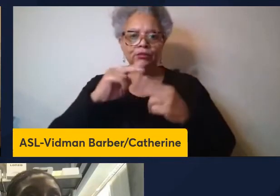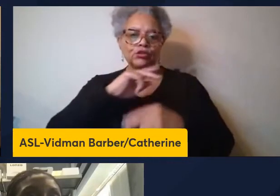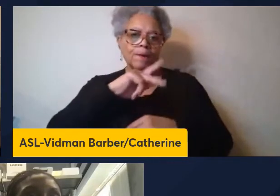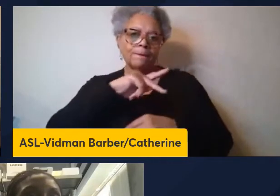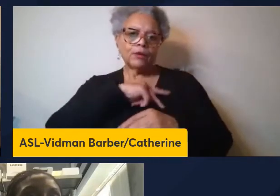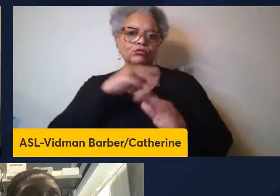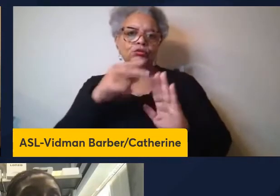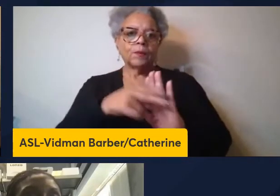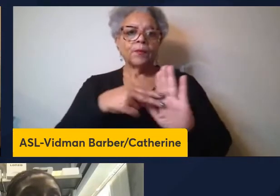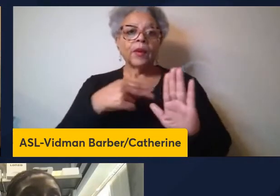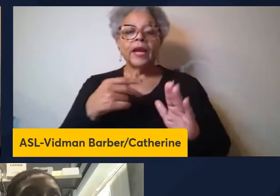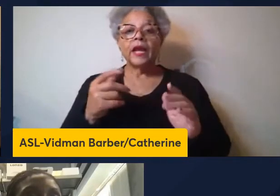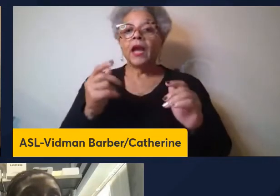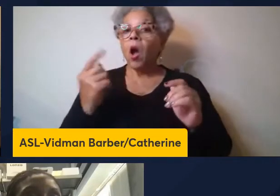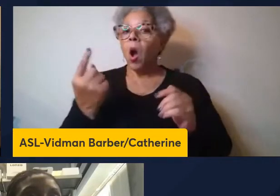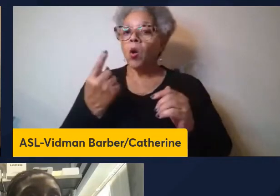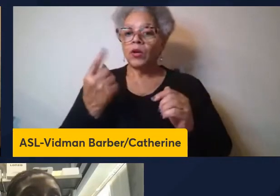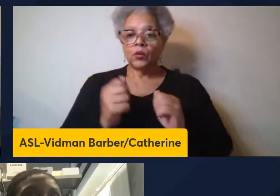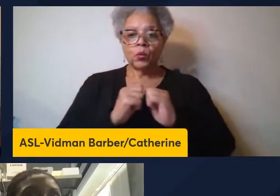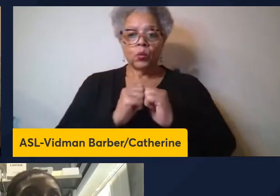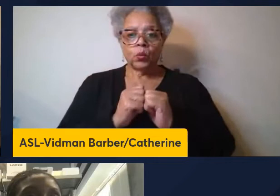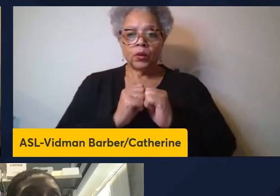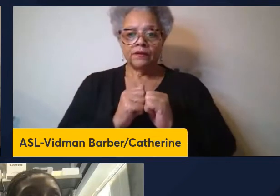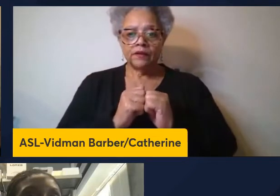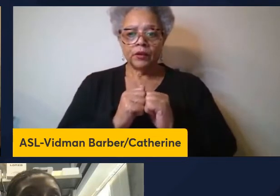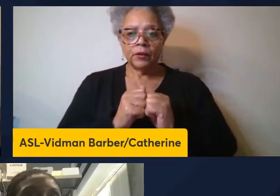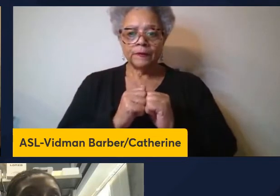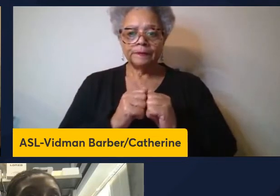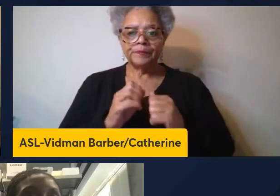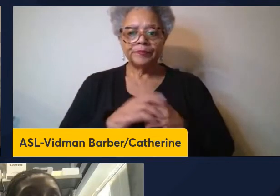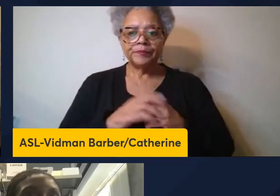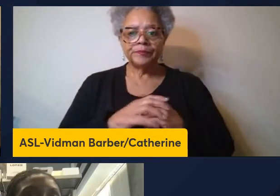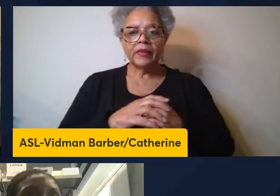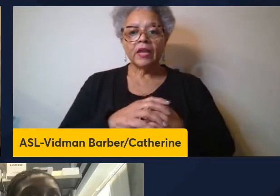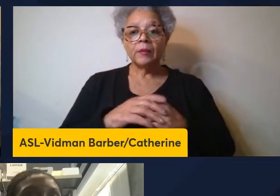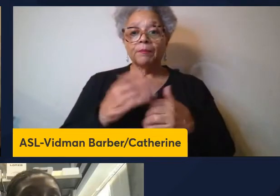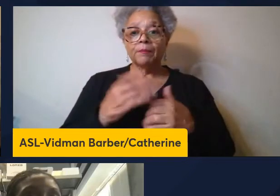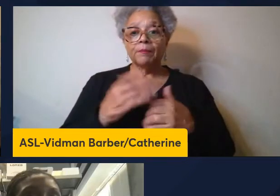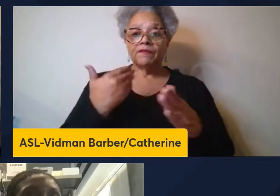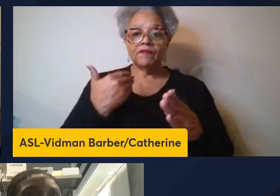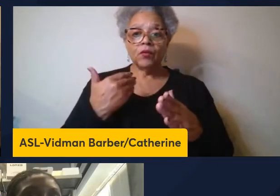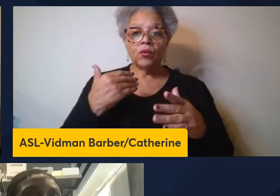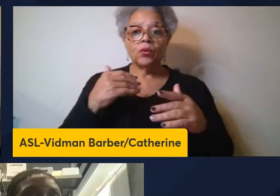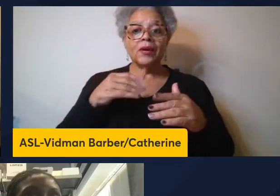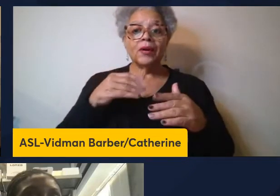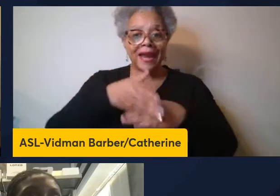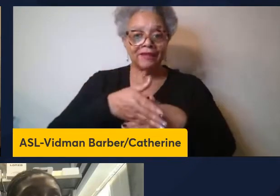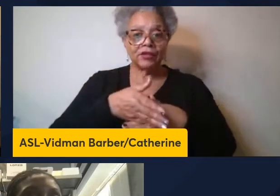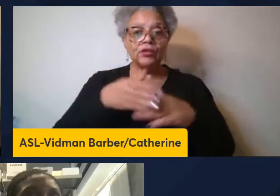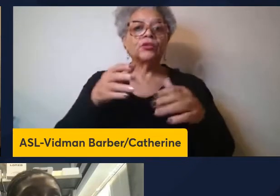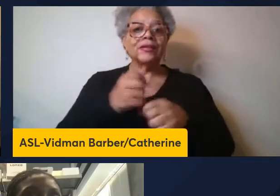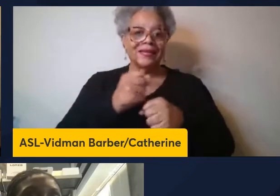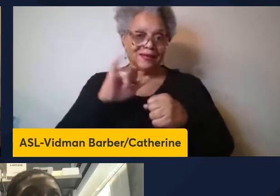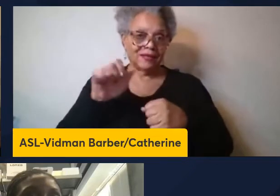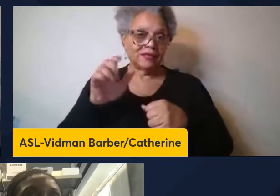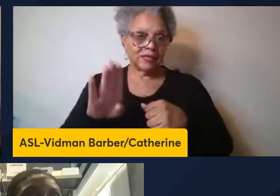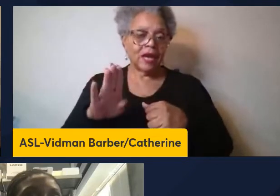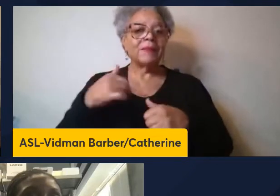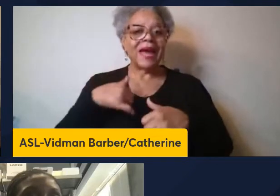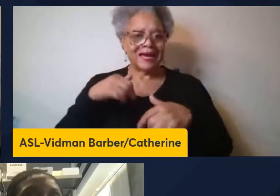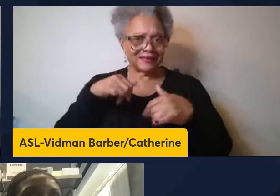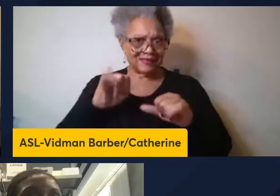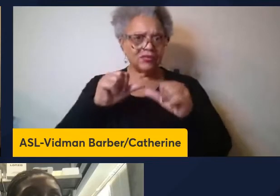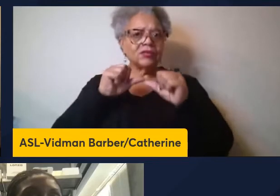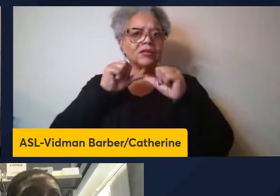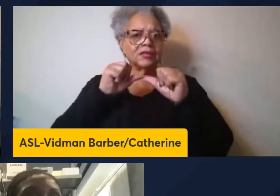personal brand is with you before you get a job and after you get a job, right? I still continue